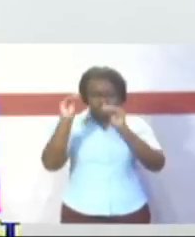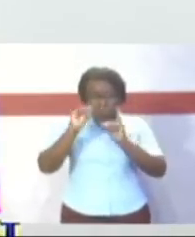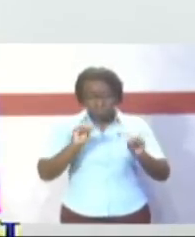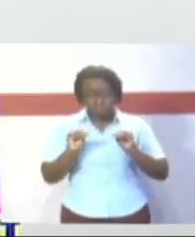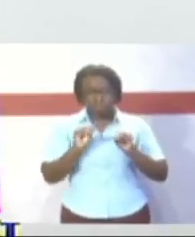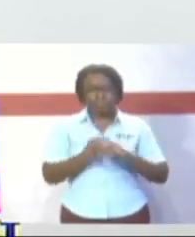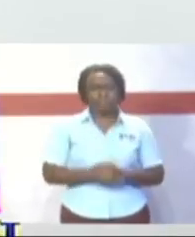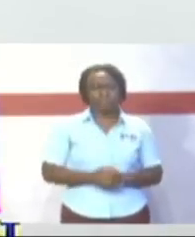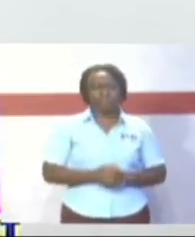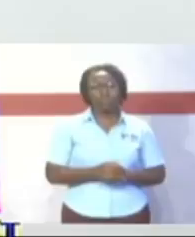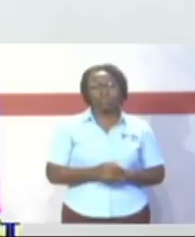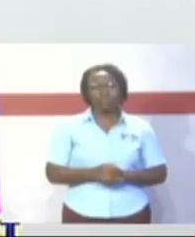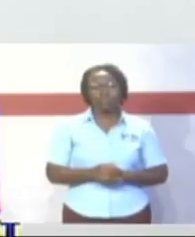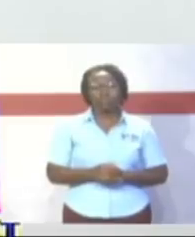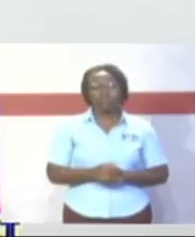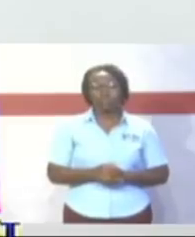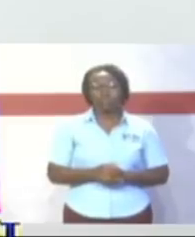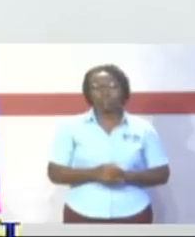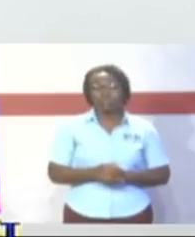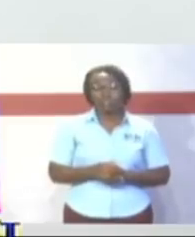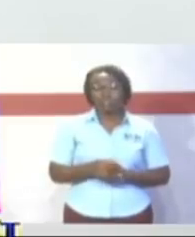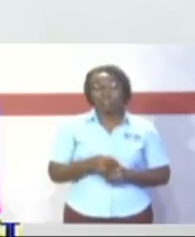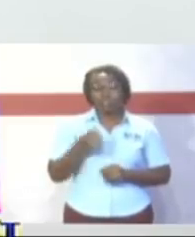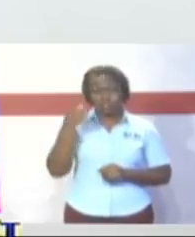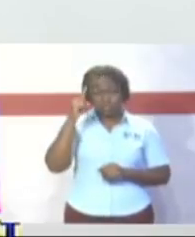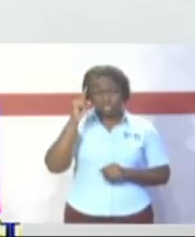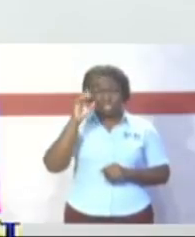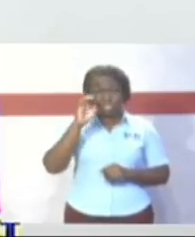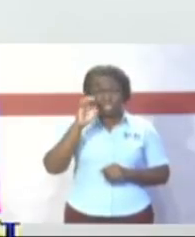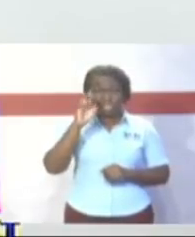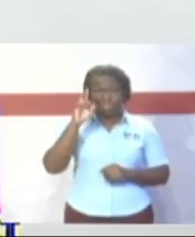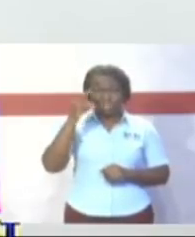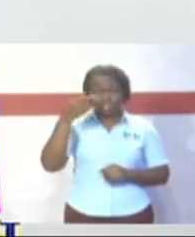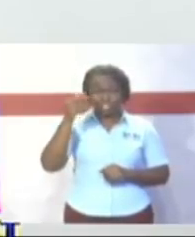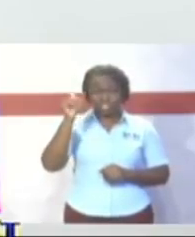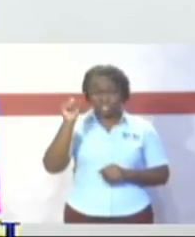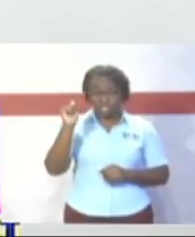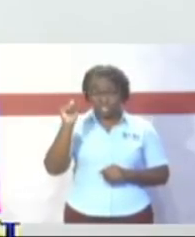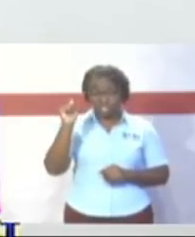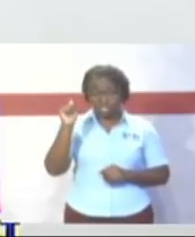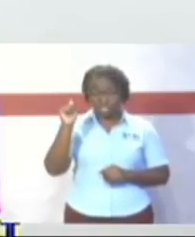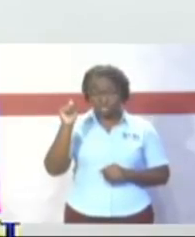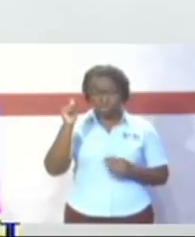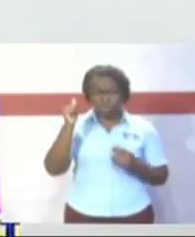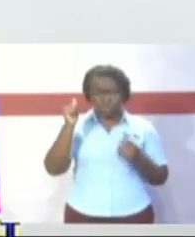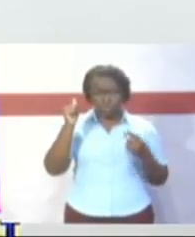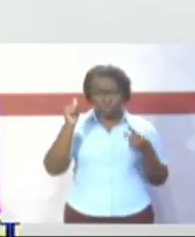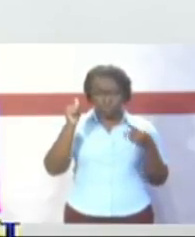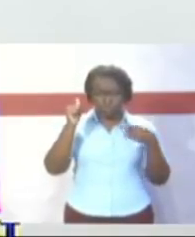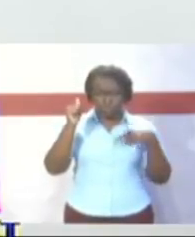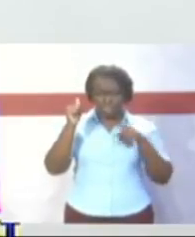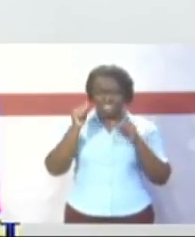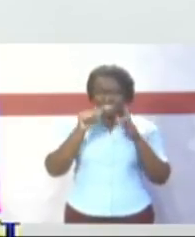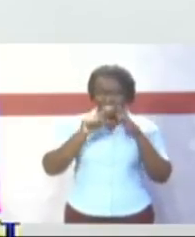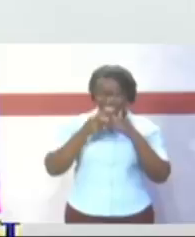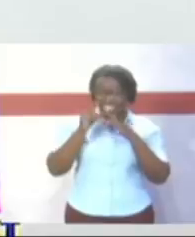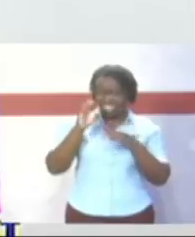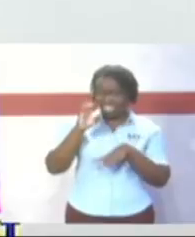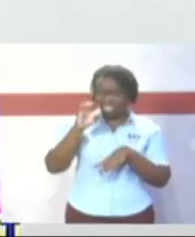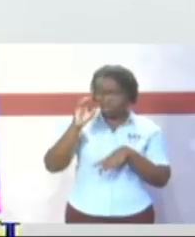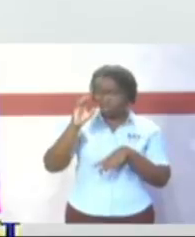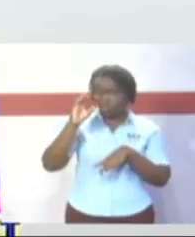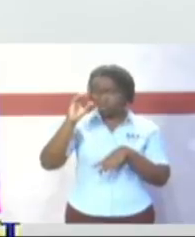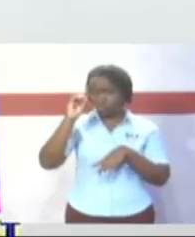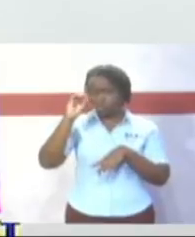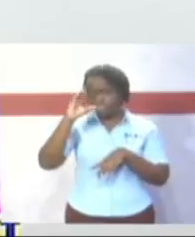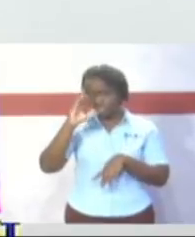based on needs. So for the ERHA in particular, we've activated our EOC in many occasions, and in recent times we've been